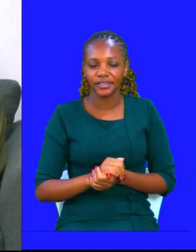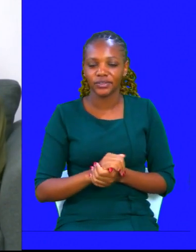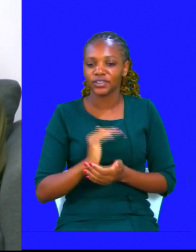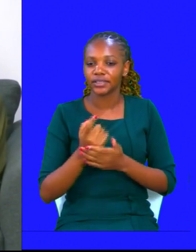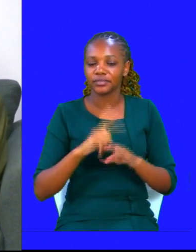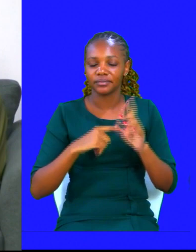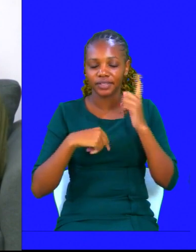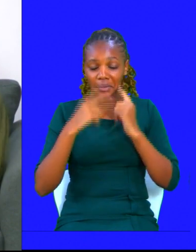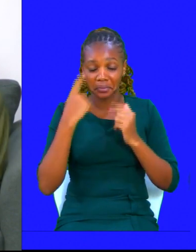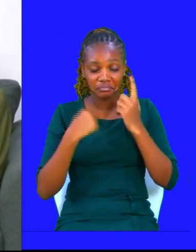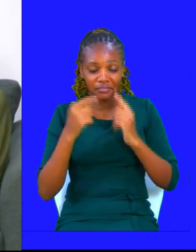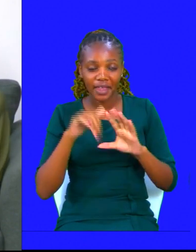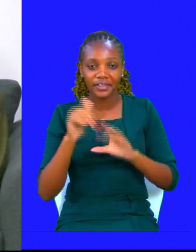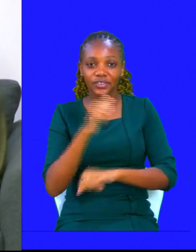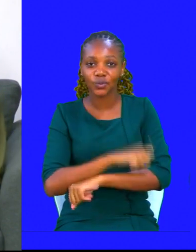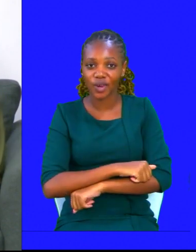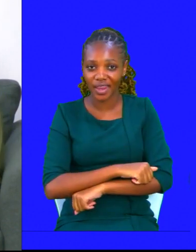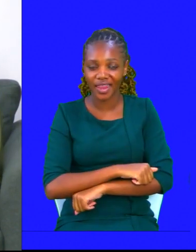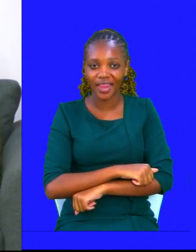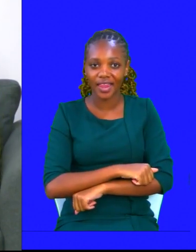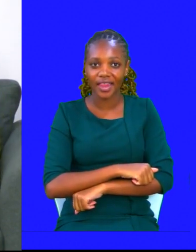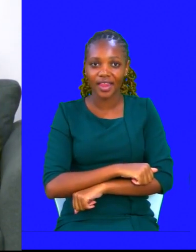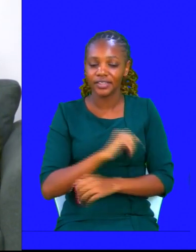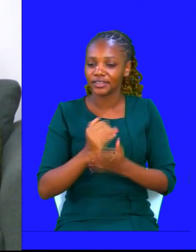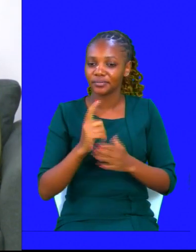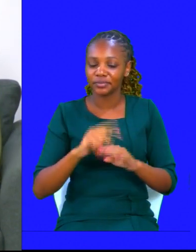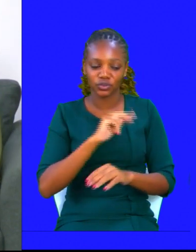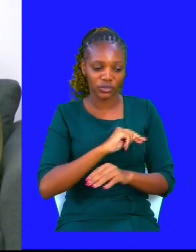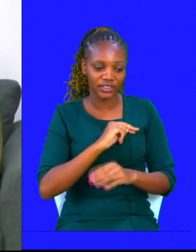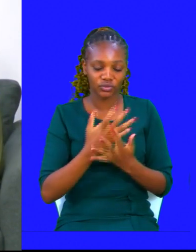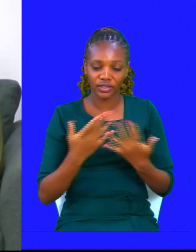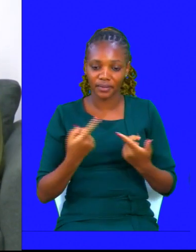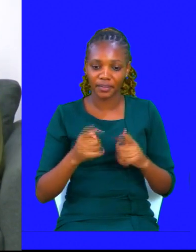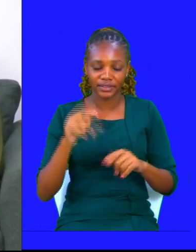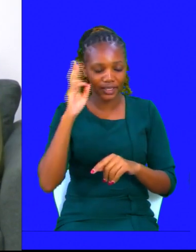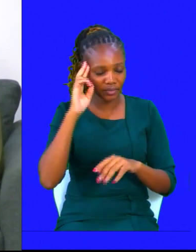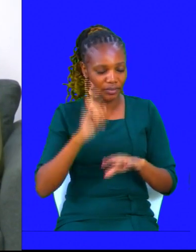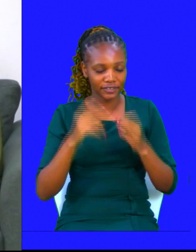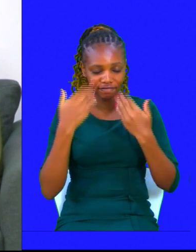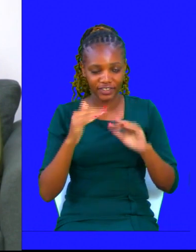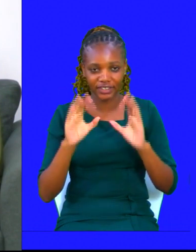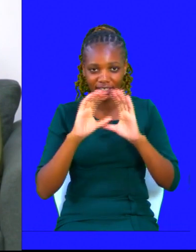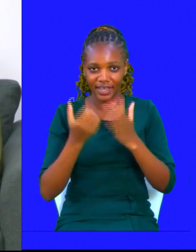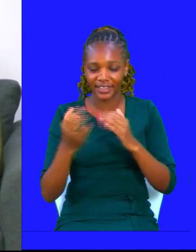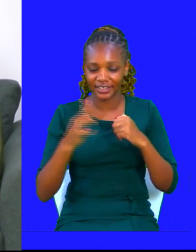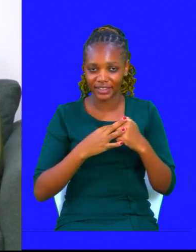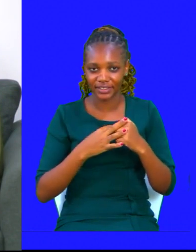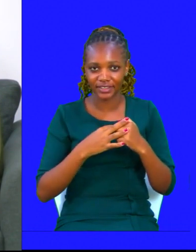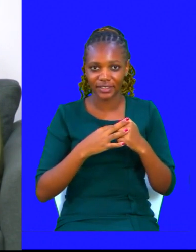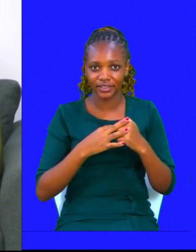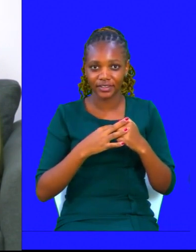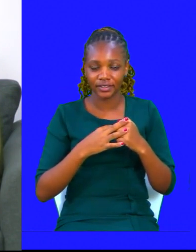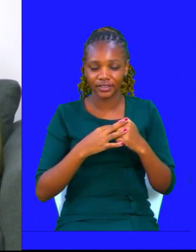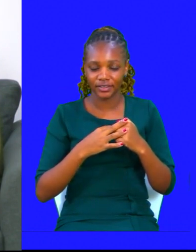every day when we landed to school. The first day it was a natural thing to happen, but I remember when we were finishing class 8, the third term, we were